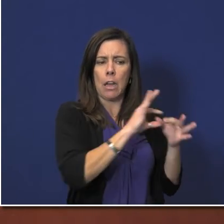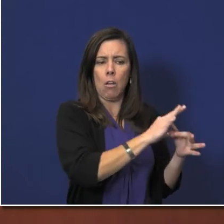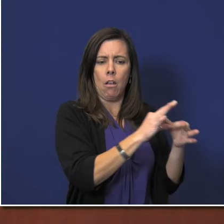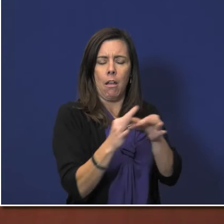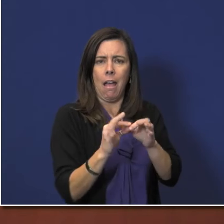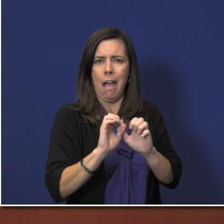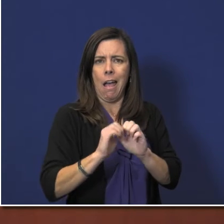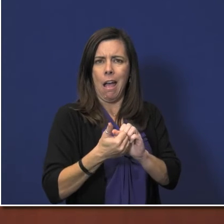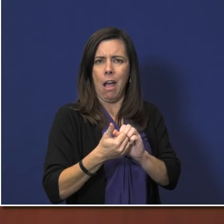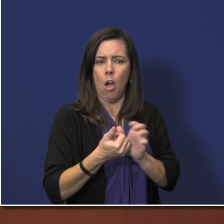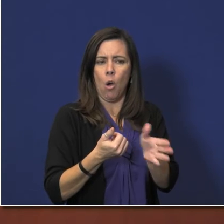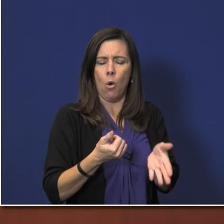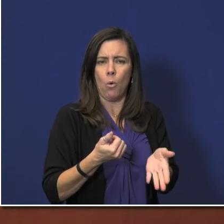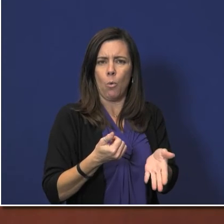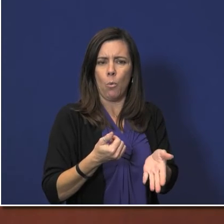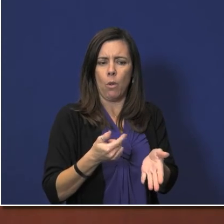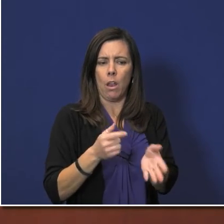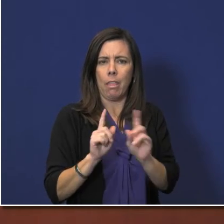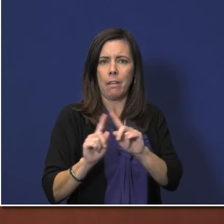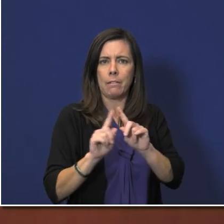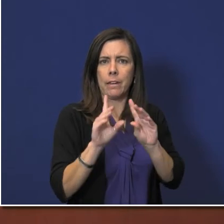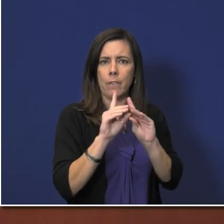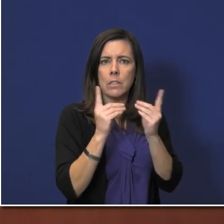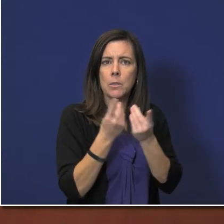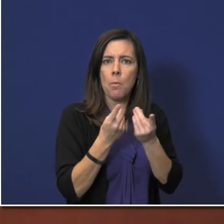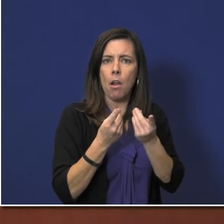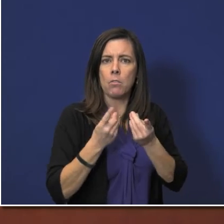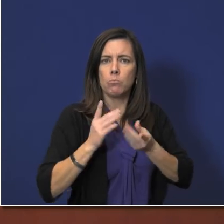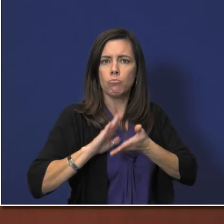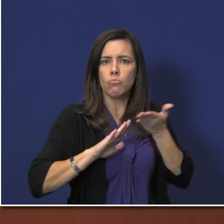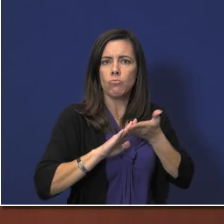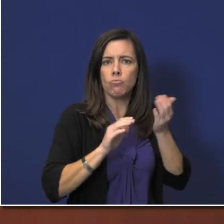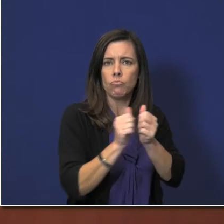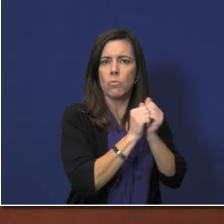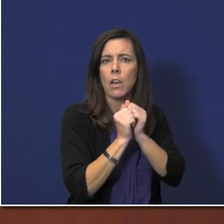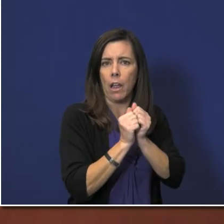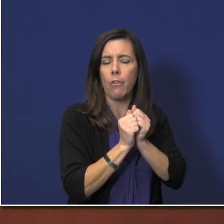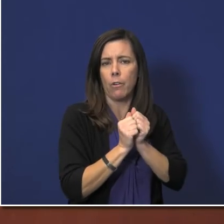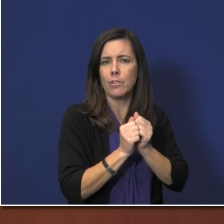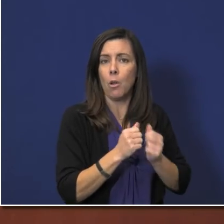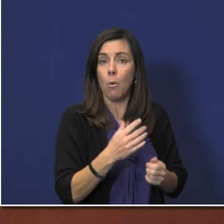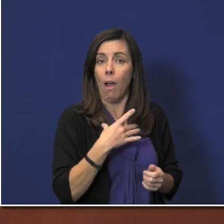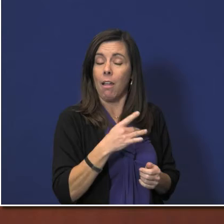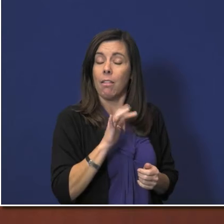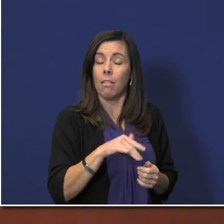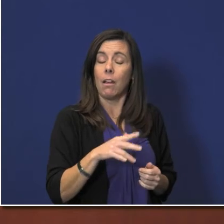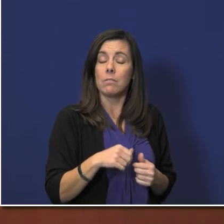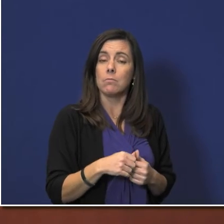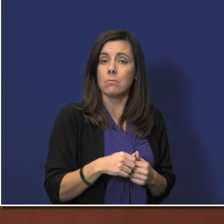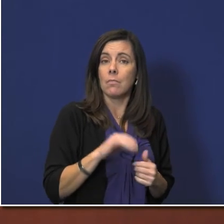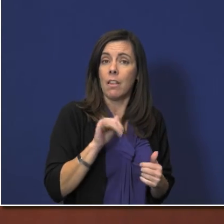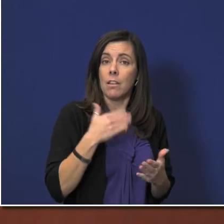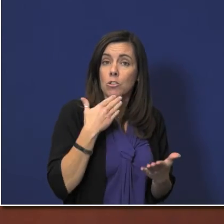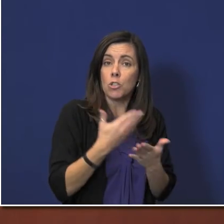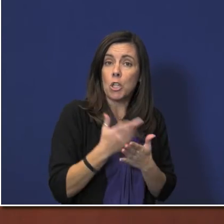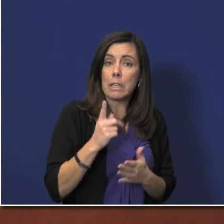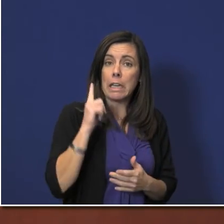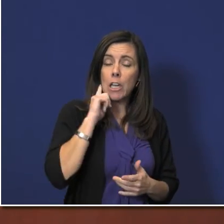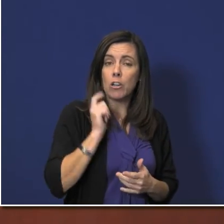how the different departments operate. And so that is really good, and we